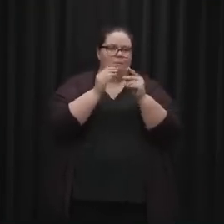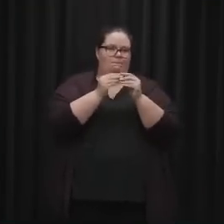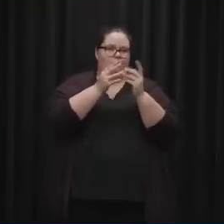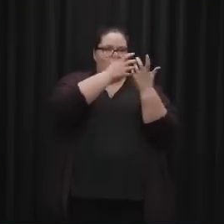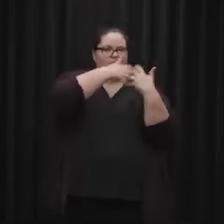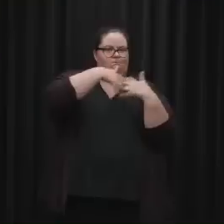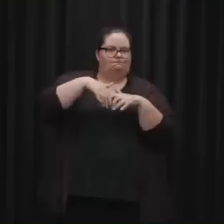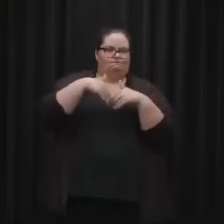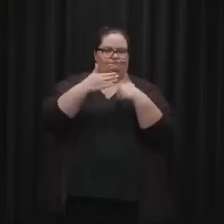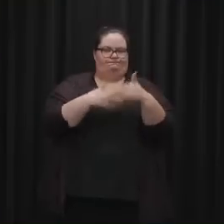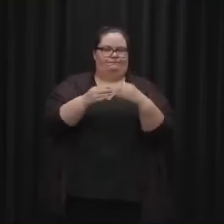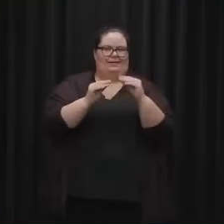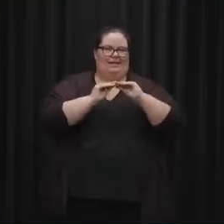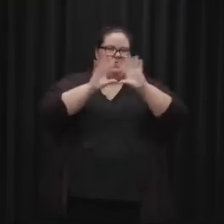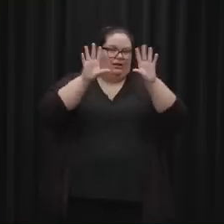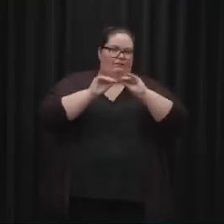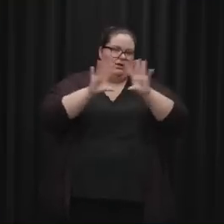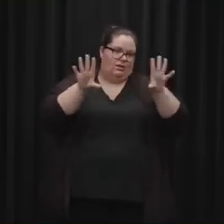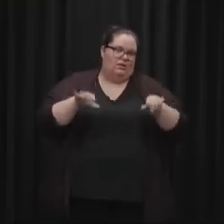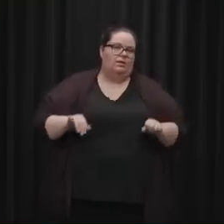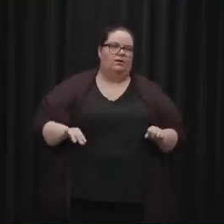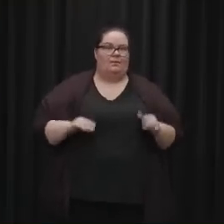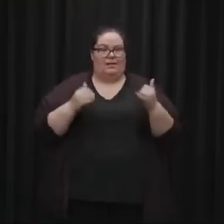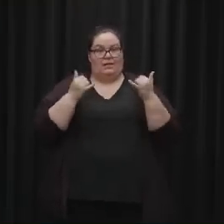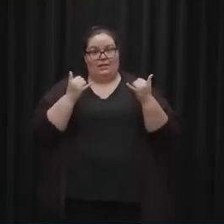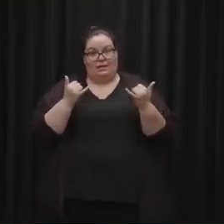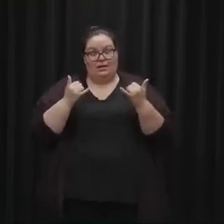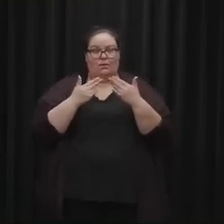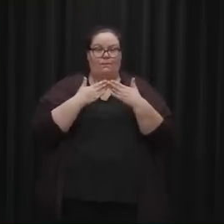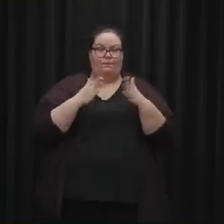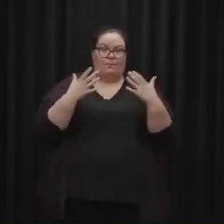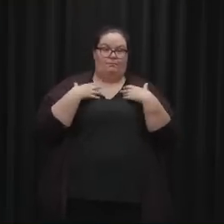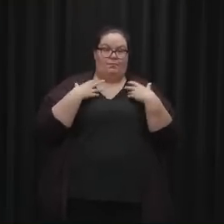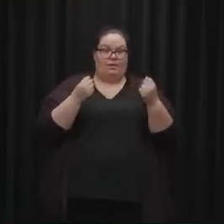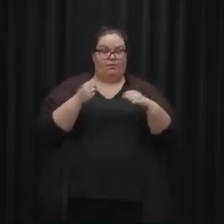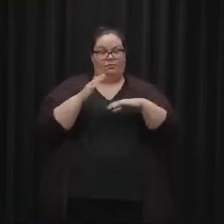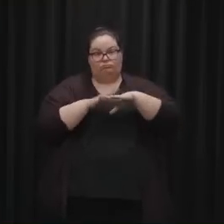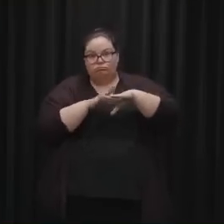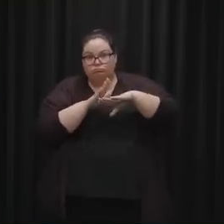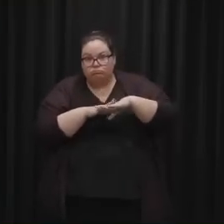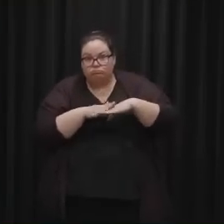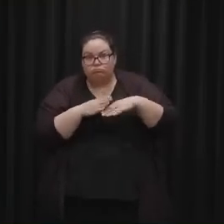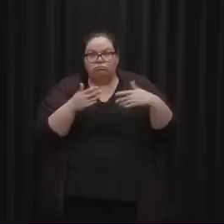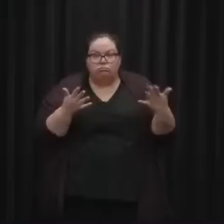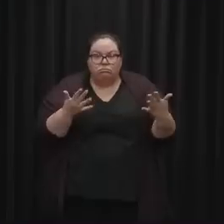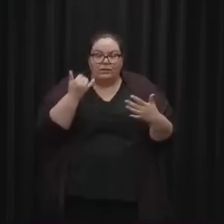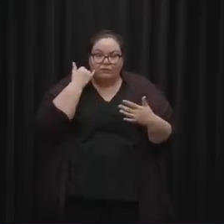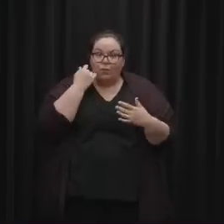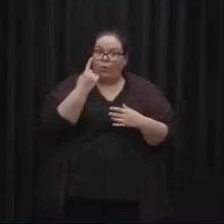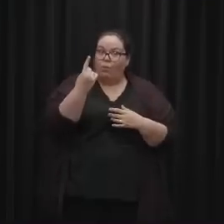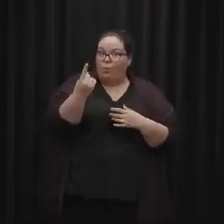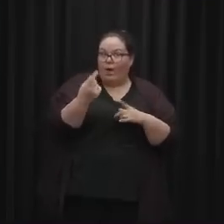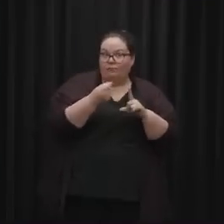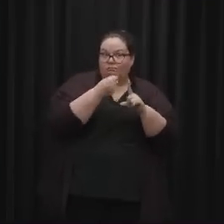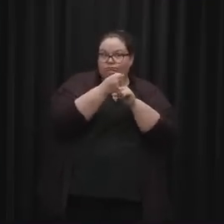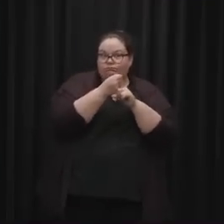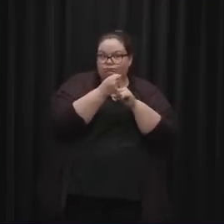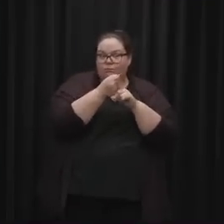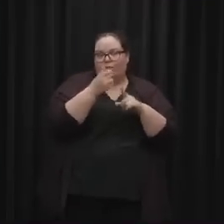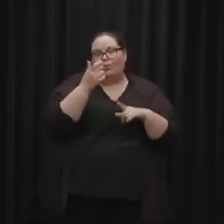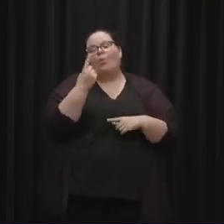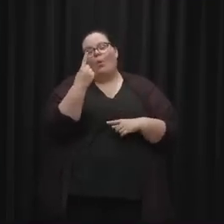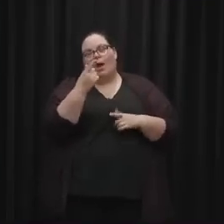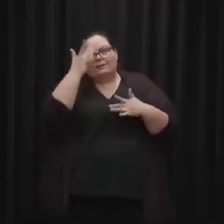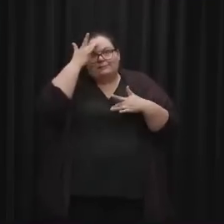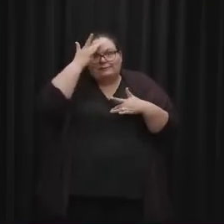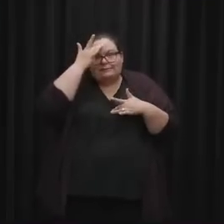a little bit to clarify. But in the meantime, the public health advice right now is that if you have one symptom, you can get tested.